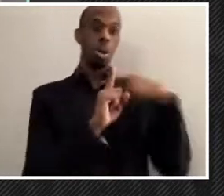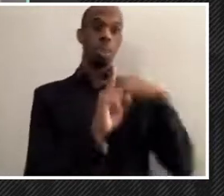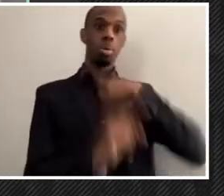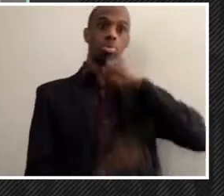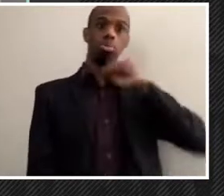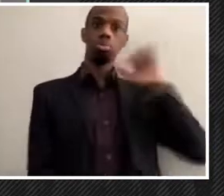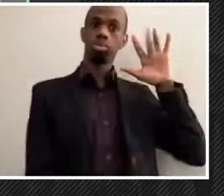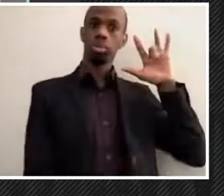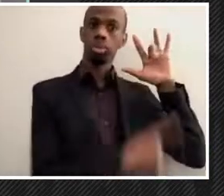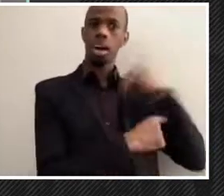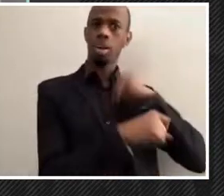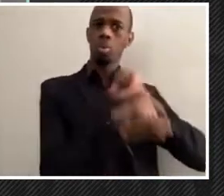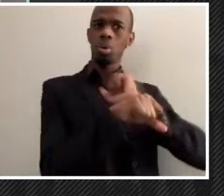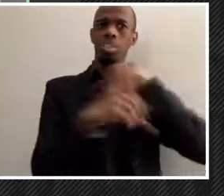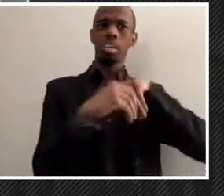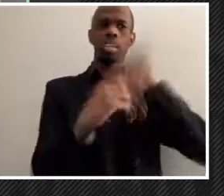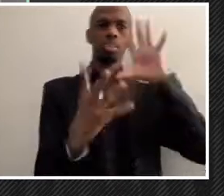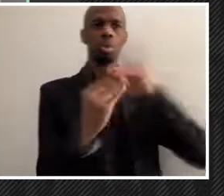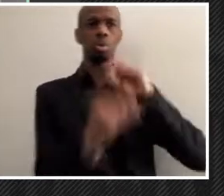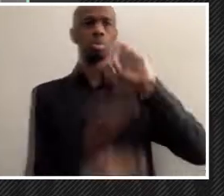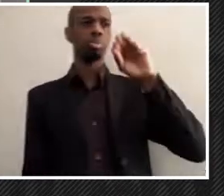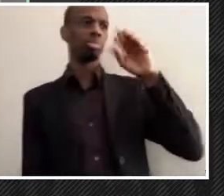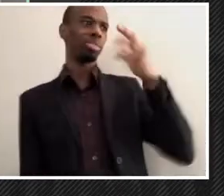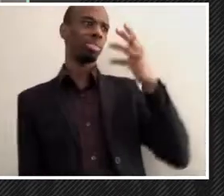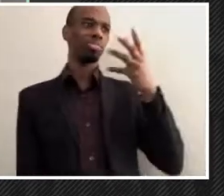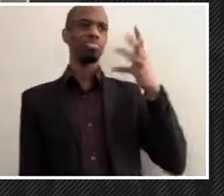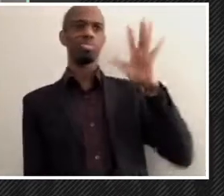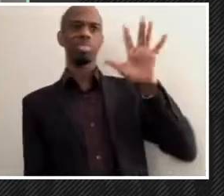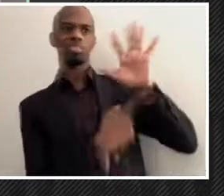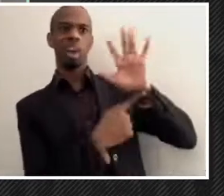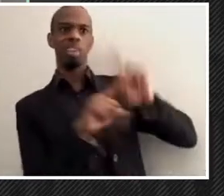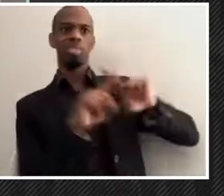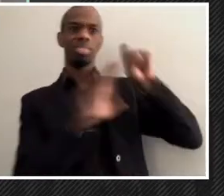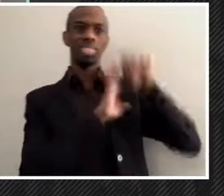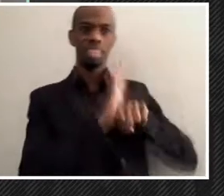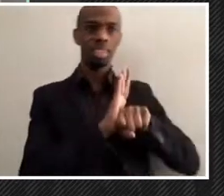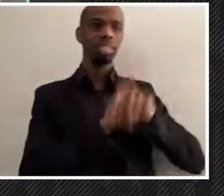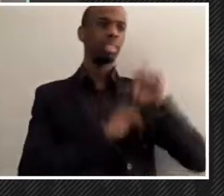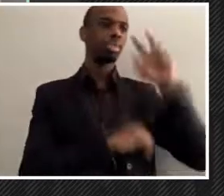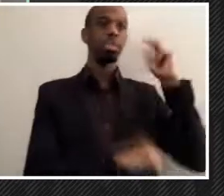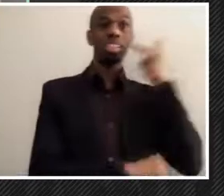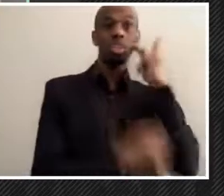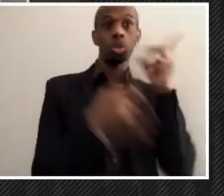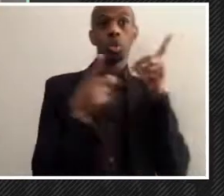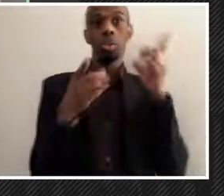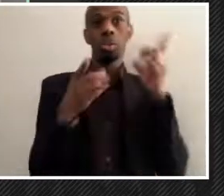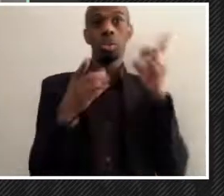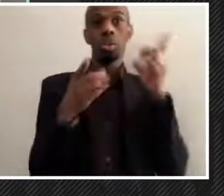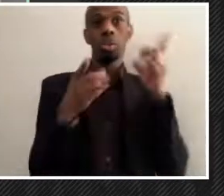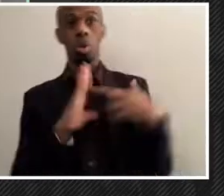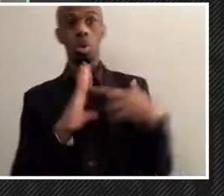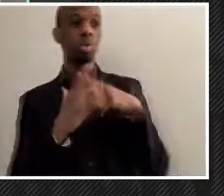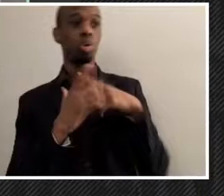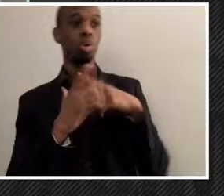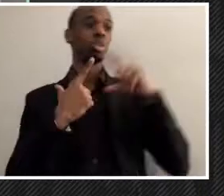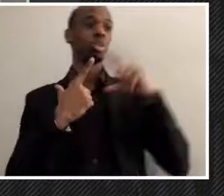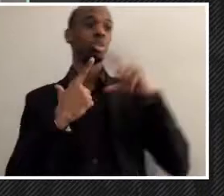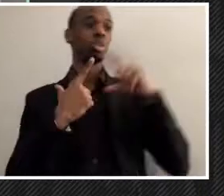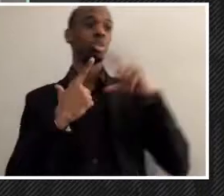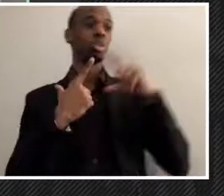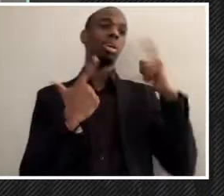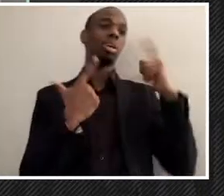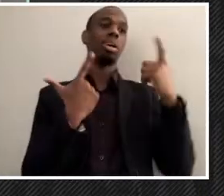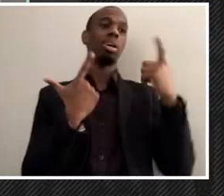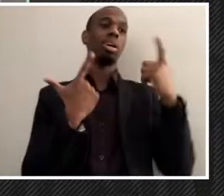director roles of U.S. senators and political director roles of aspiring governors. And it's just not a replicable path. Like, I would not do it